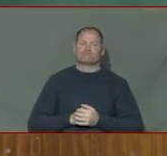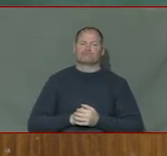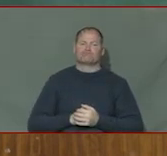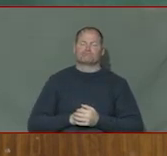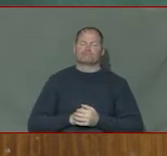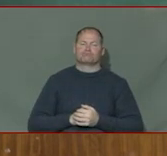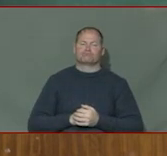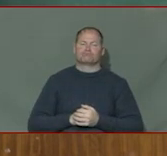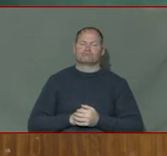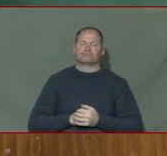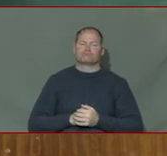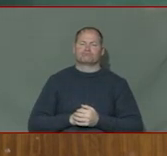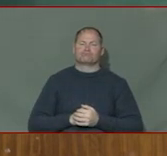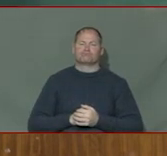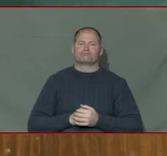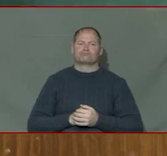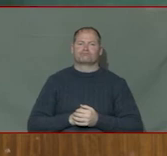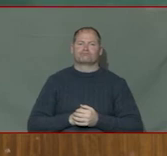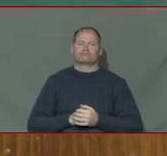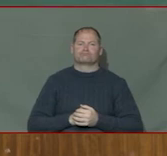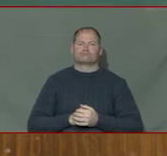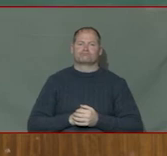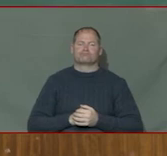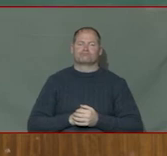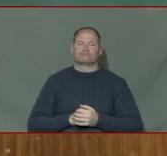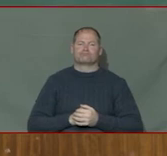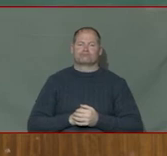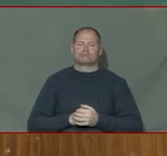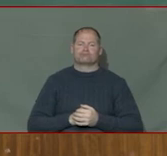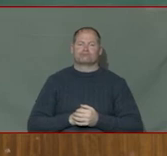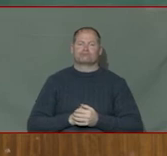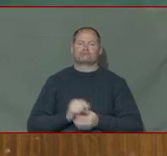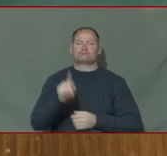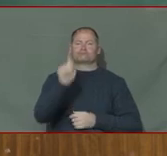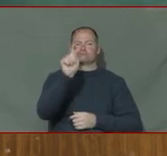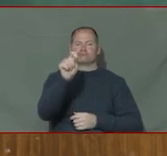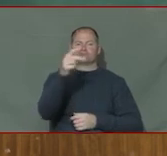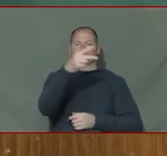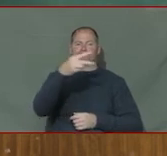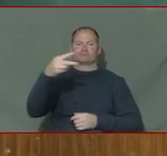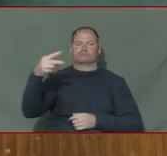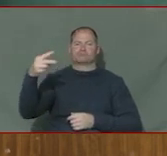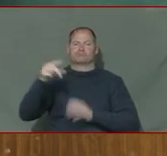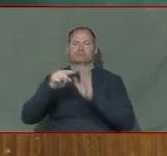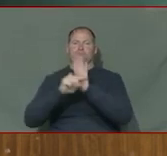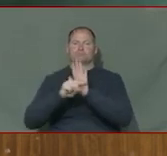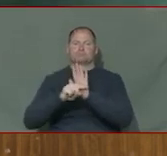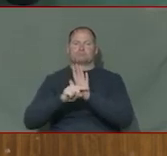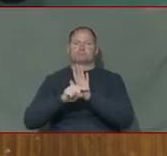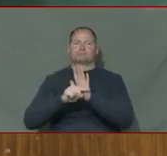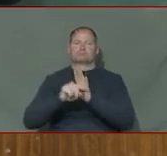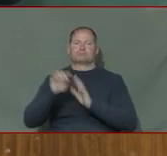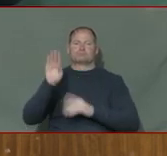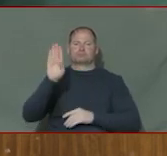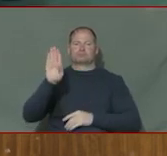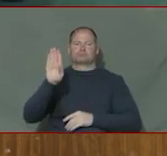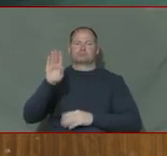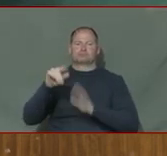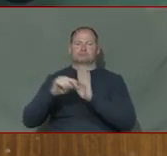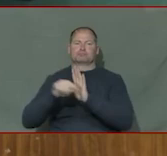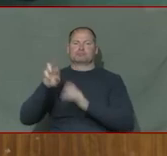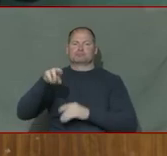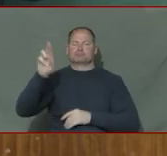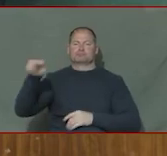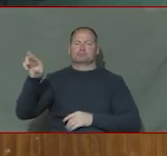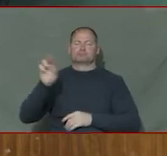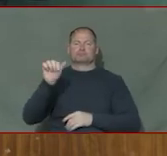3t plus 6 is equal to 0. So t is equal to minus b plus minus the square root of b squared